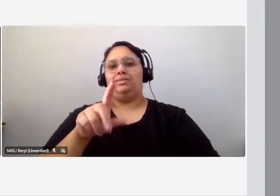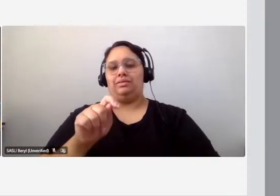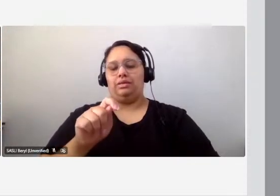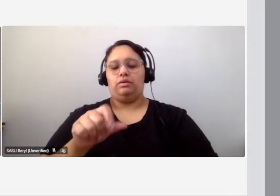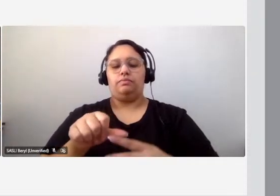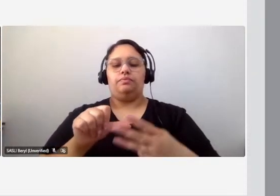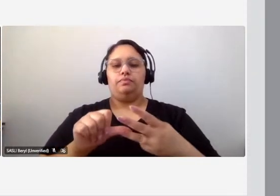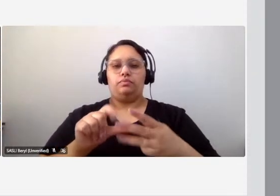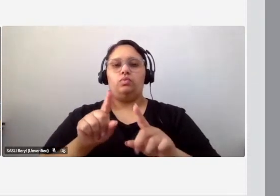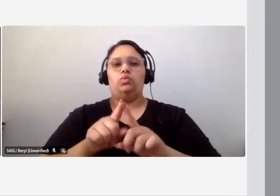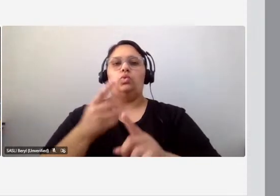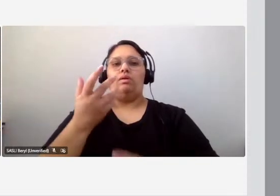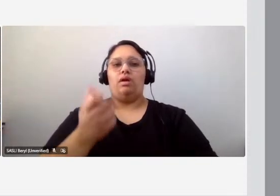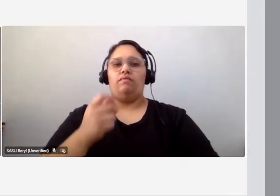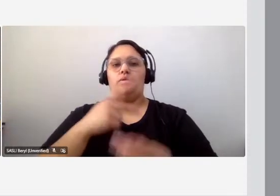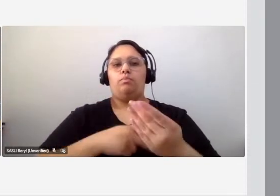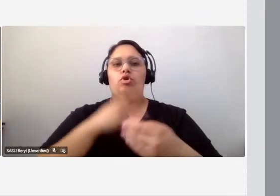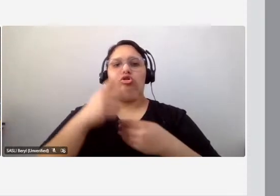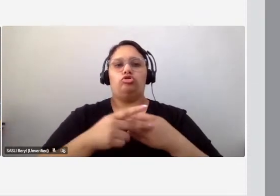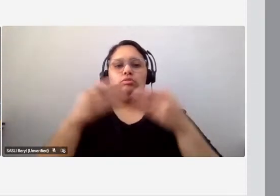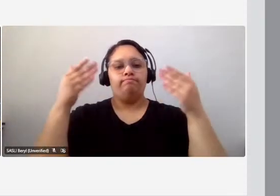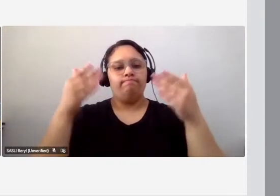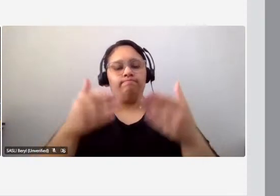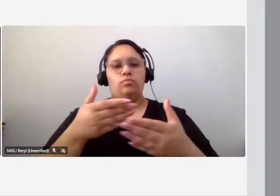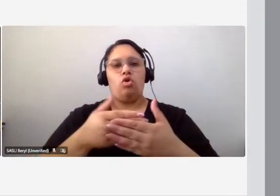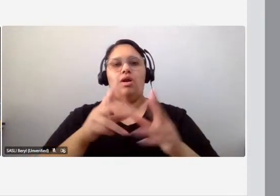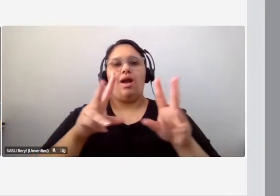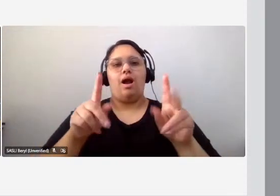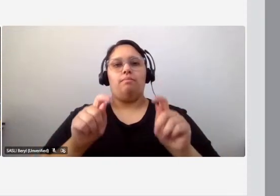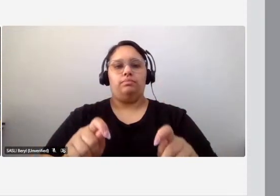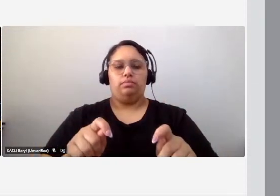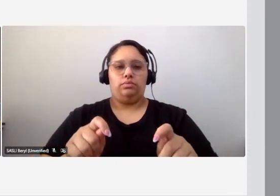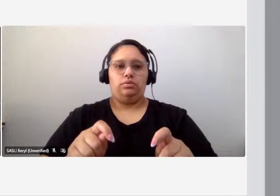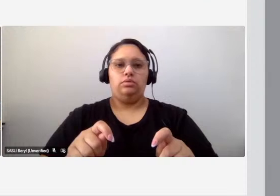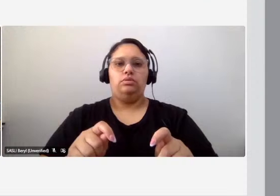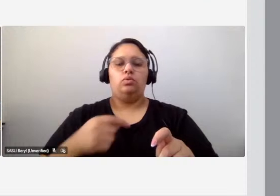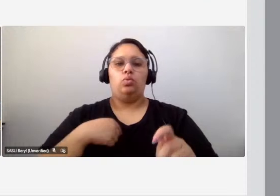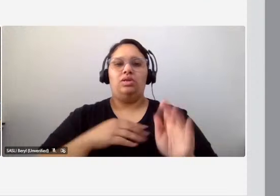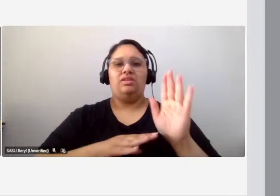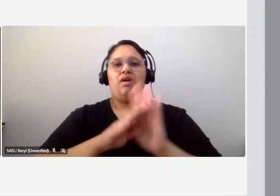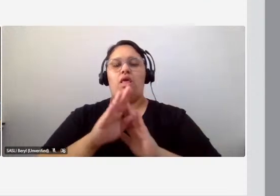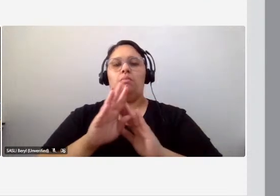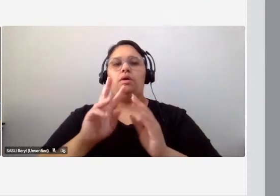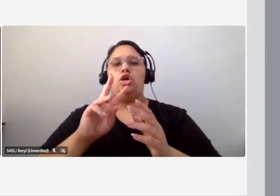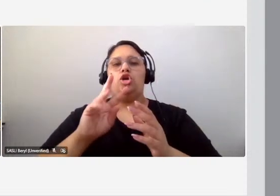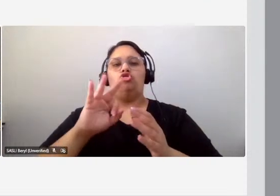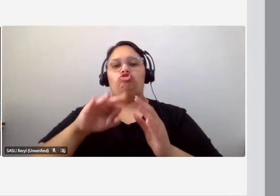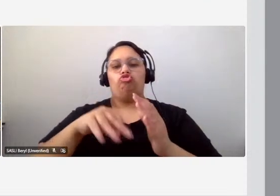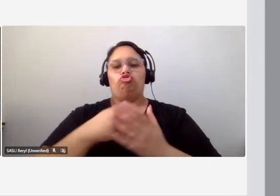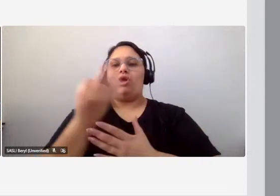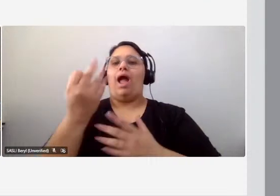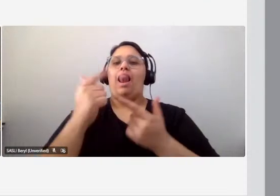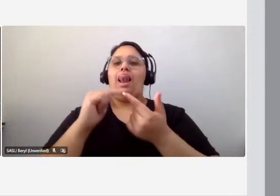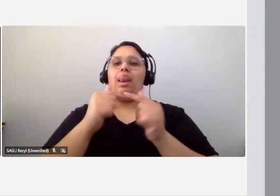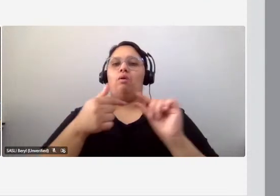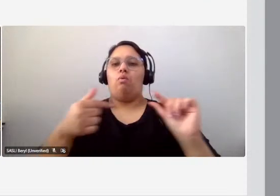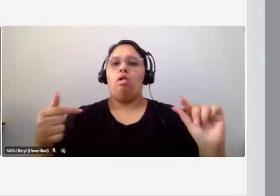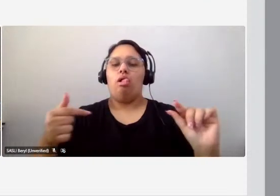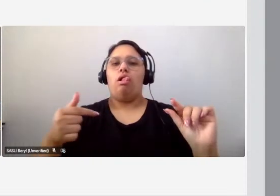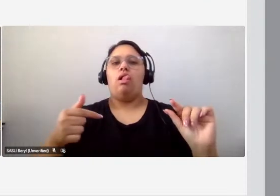have a project which focuses on GAPs. We are developing a trilingual dictionary for